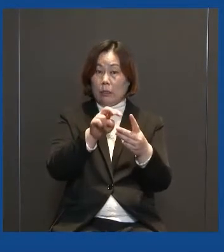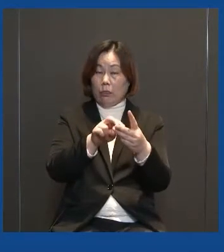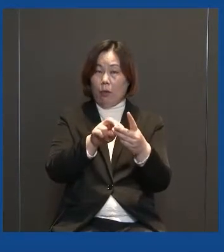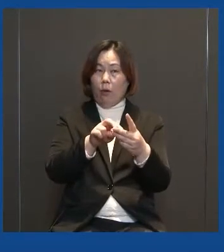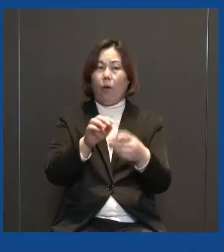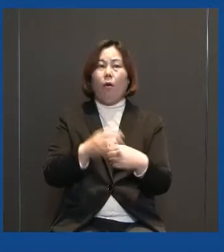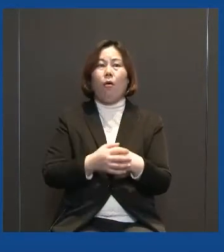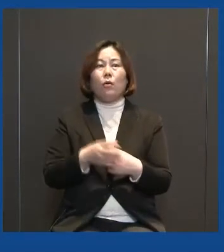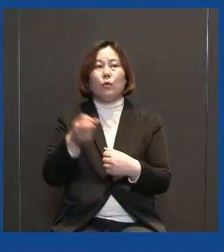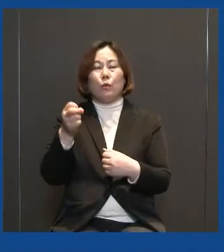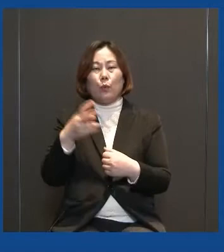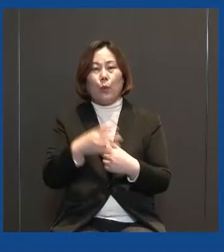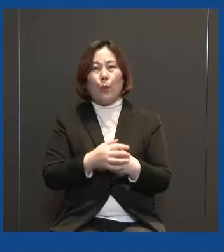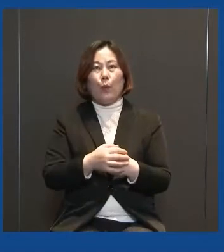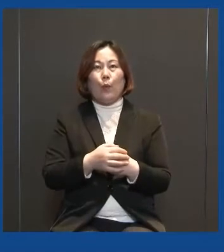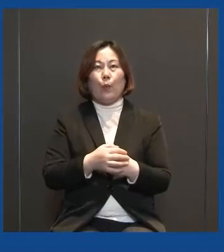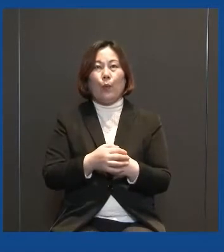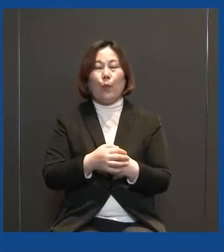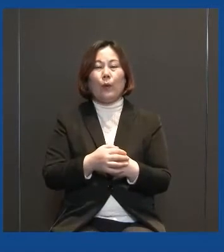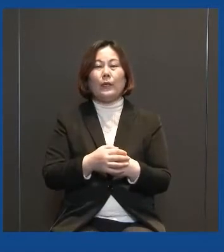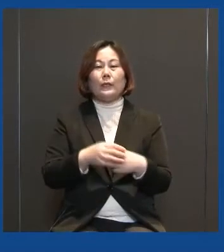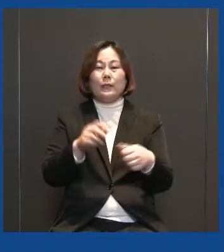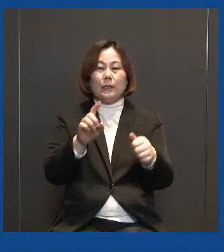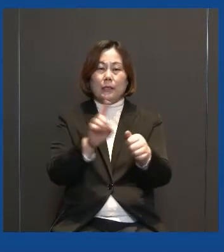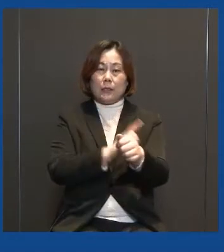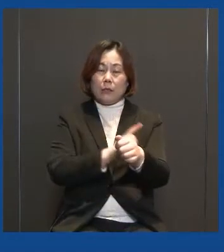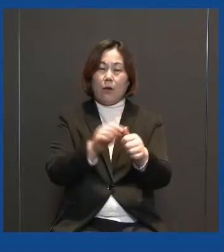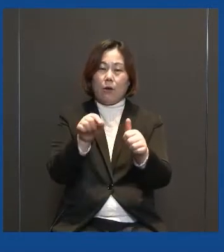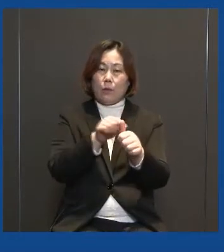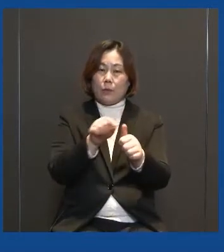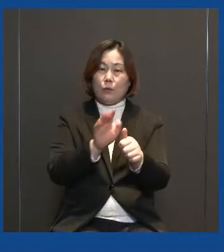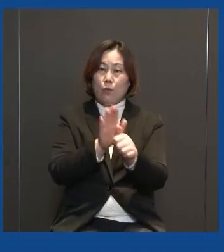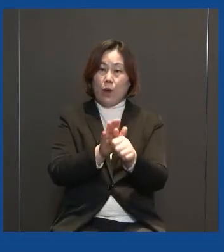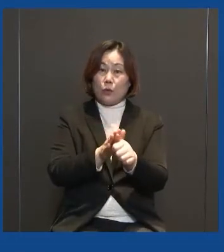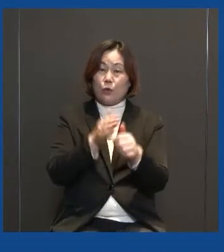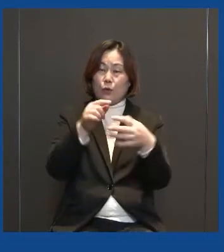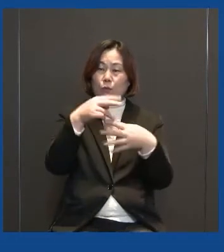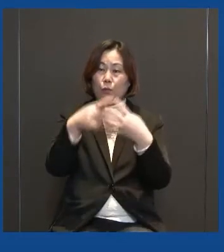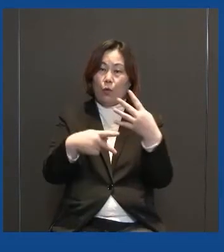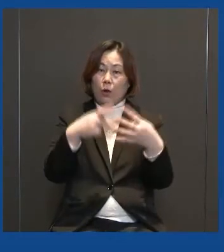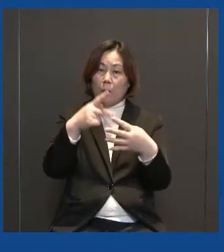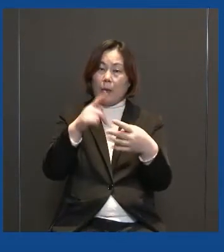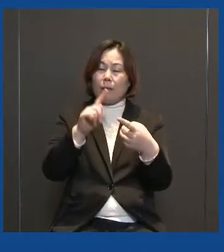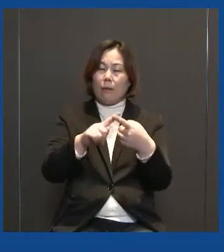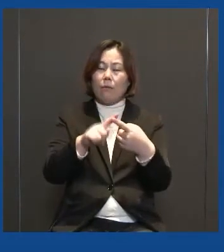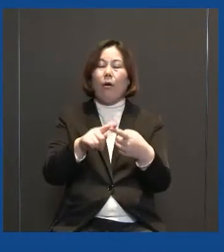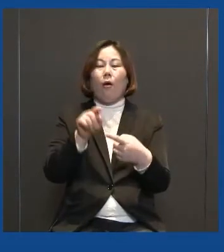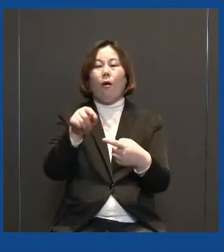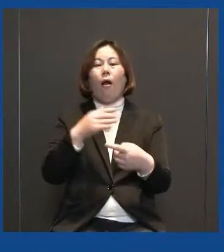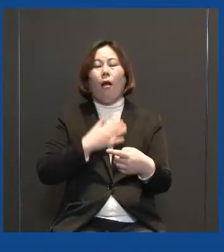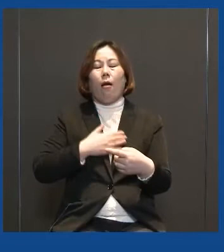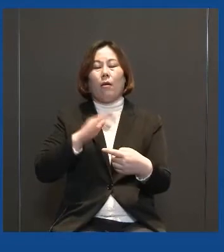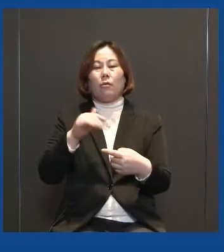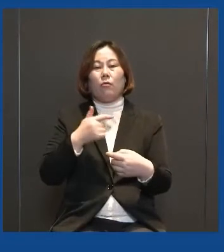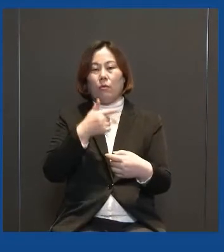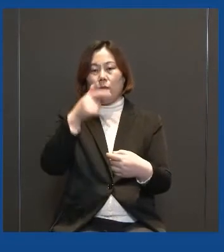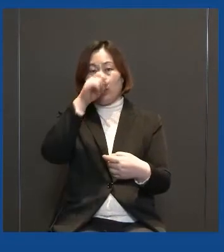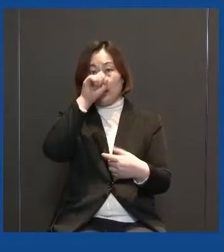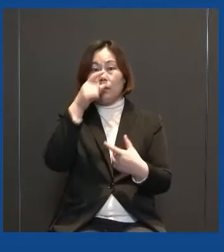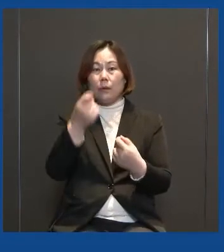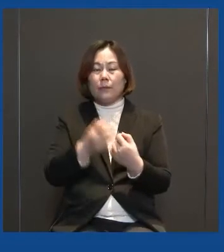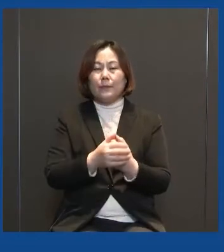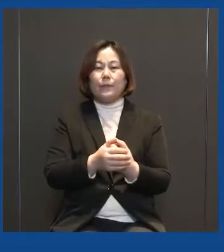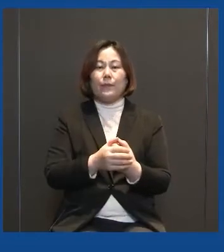programs, for example, Digital Center, Digital Angel Project, and other programs. They're very useful indeed. Thank you